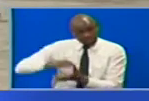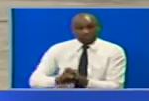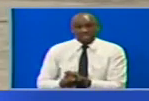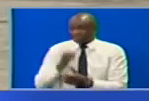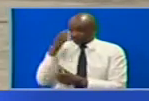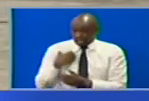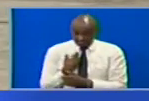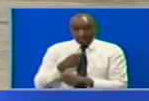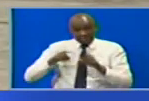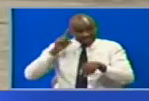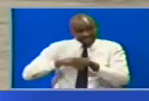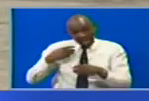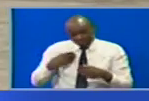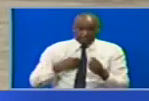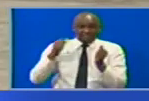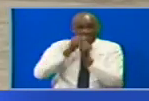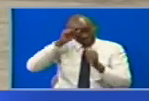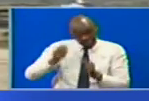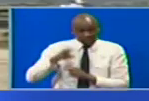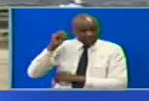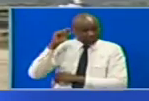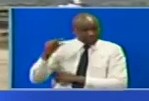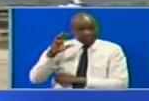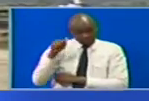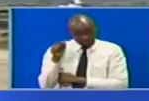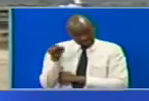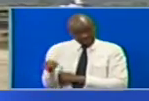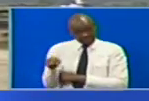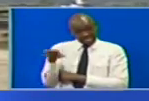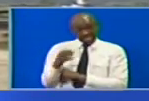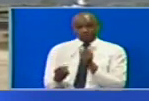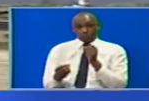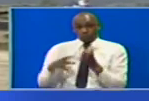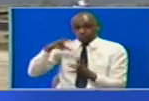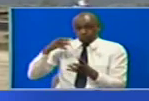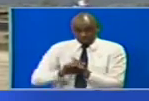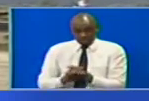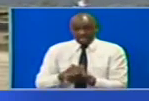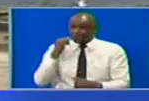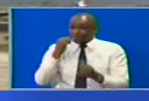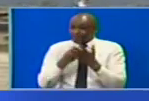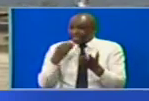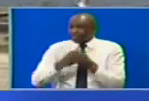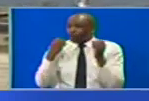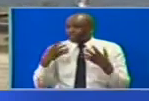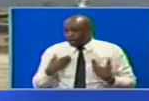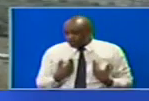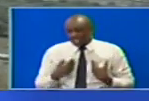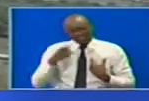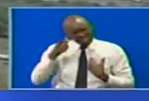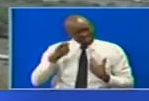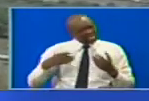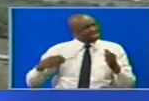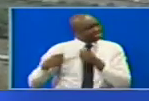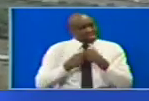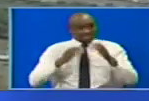With the potential to generate about 10,000 megawatts from geothermal steam, the financial spend has been a key